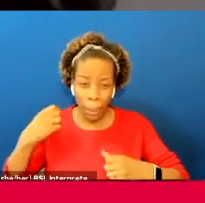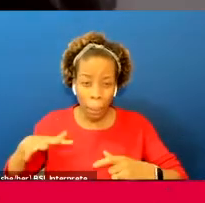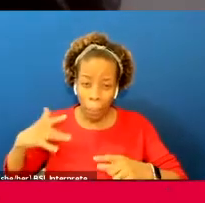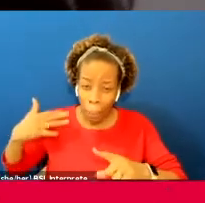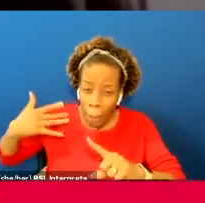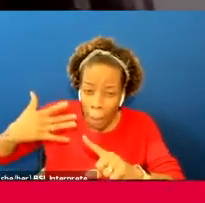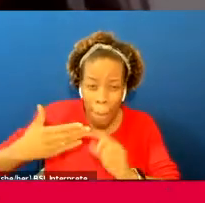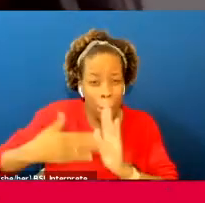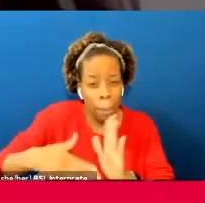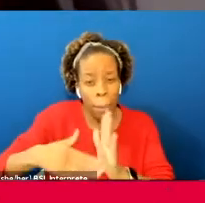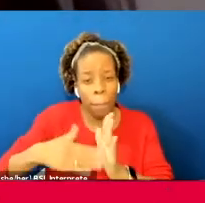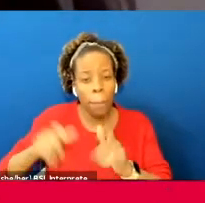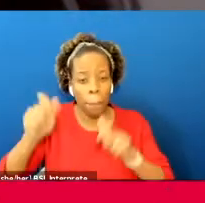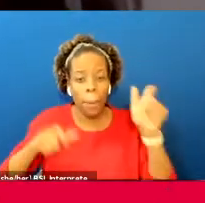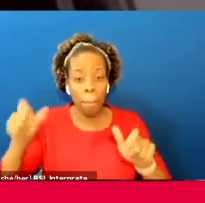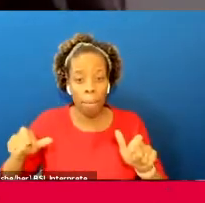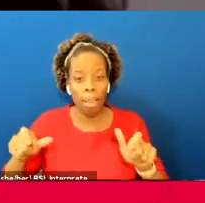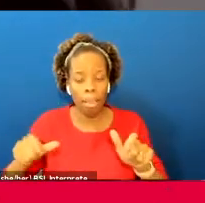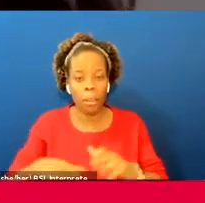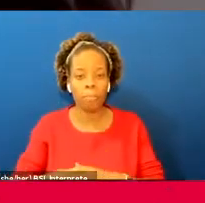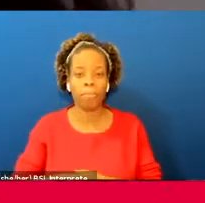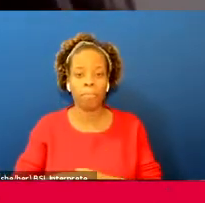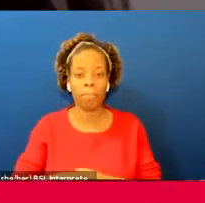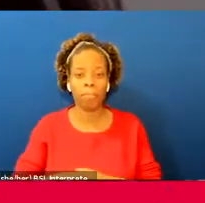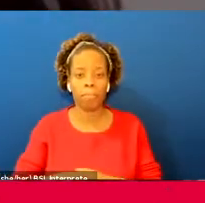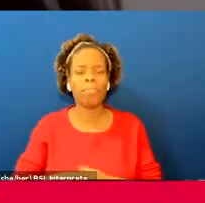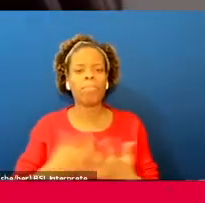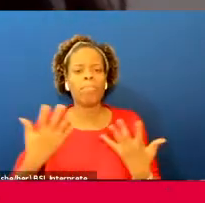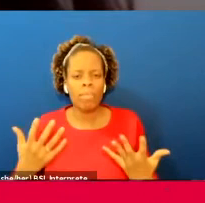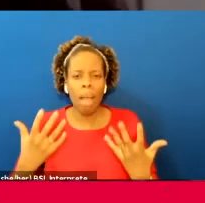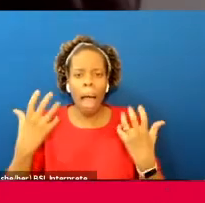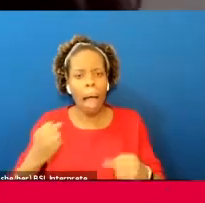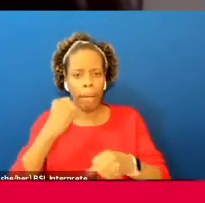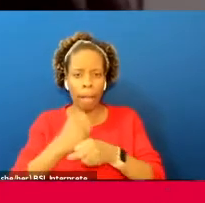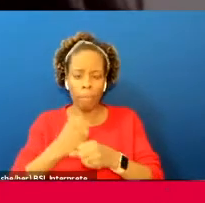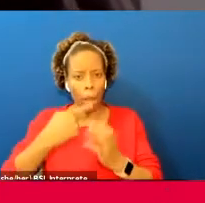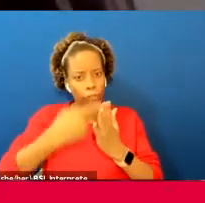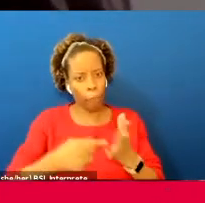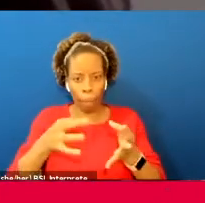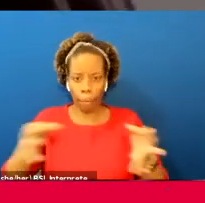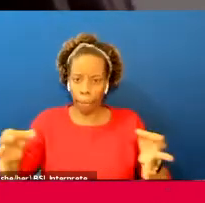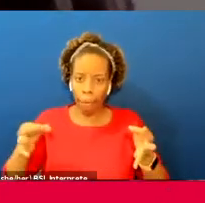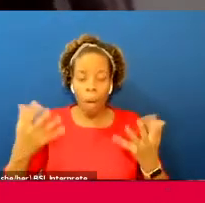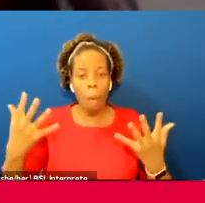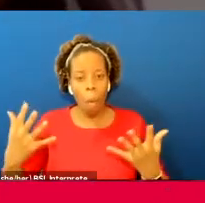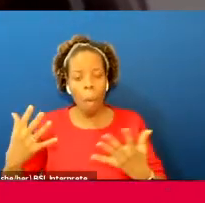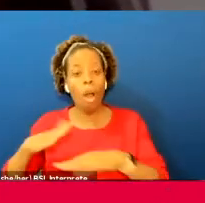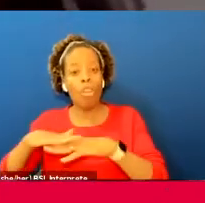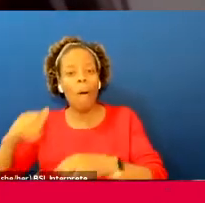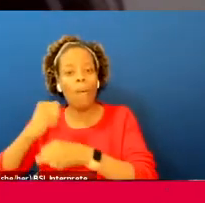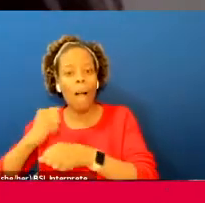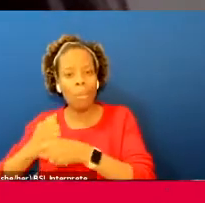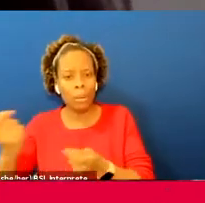alone. And, you know, hidden behind bureaucracy and laundered through non-governmental organizations, institutions